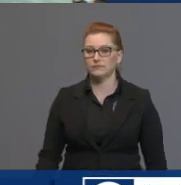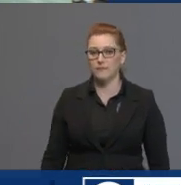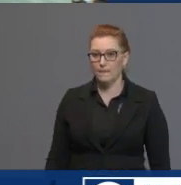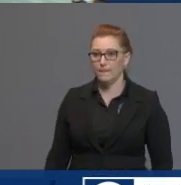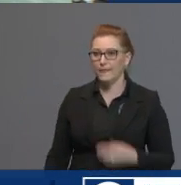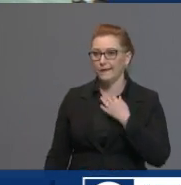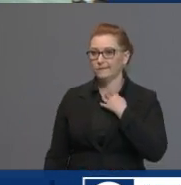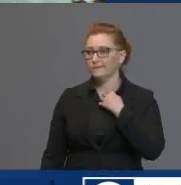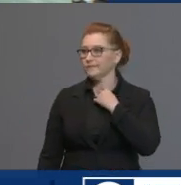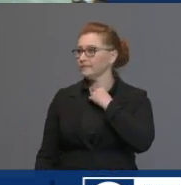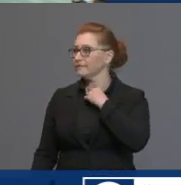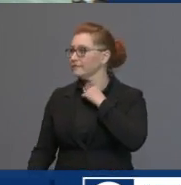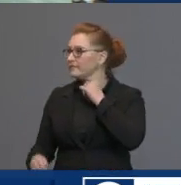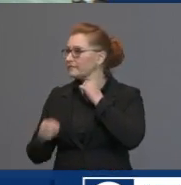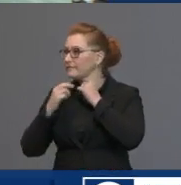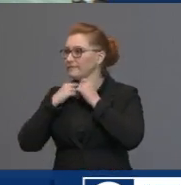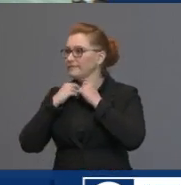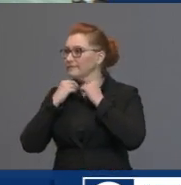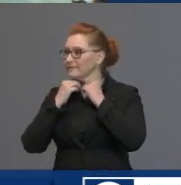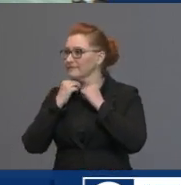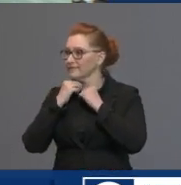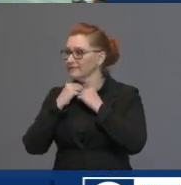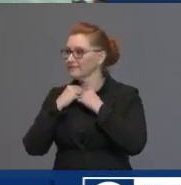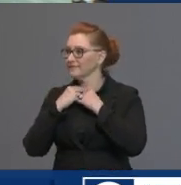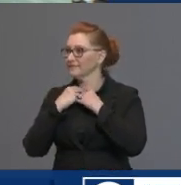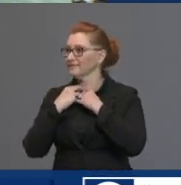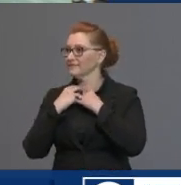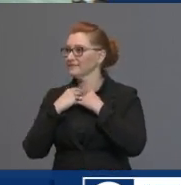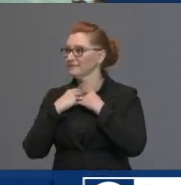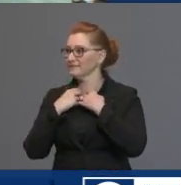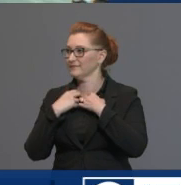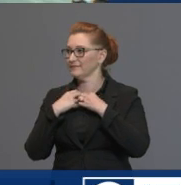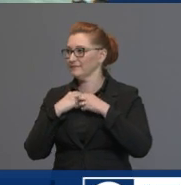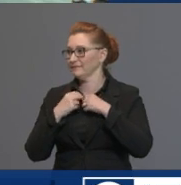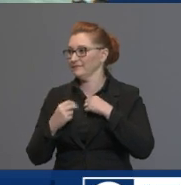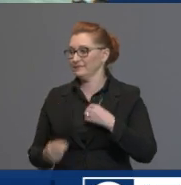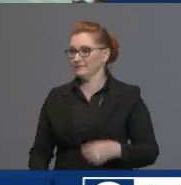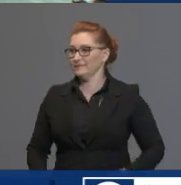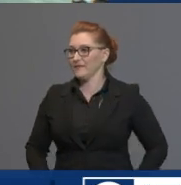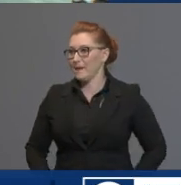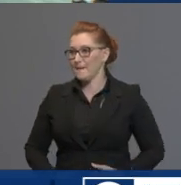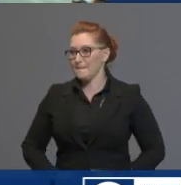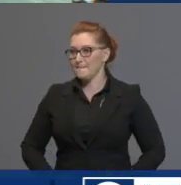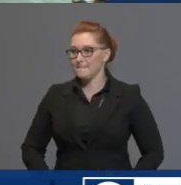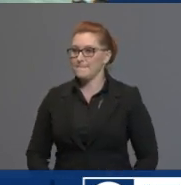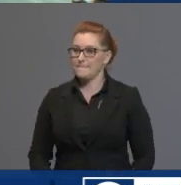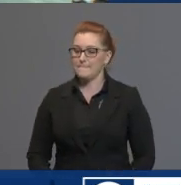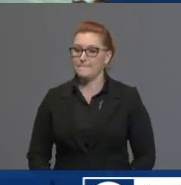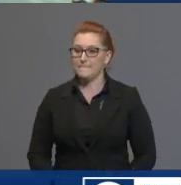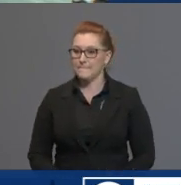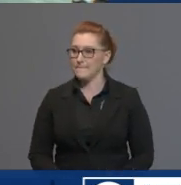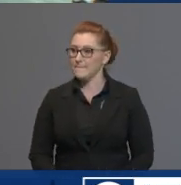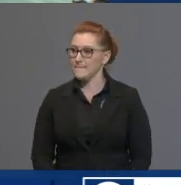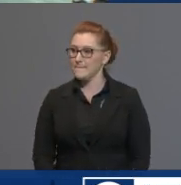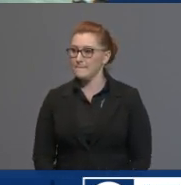Yeah. I just want my phone. Wait, it's not